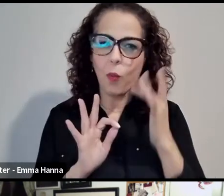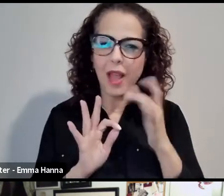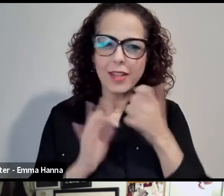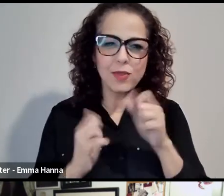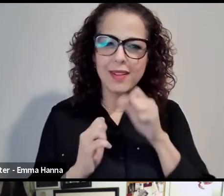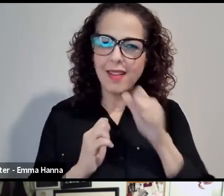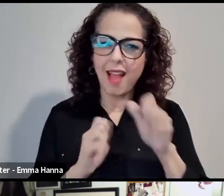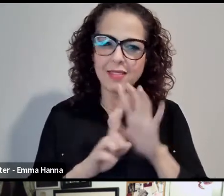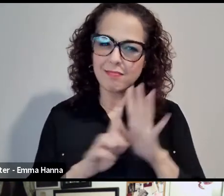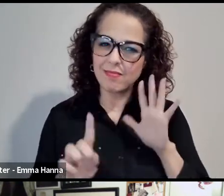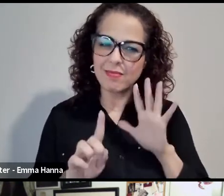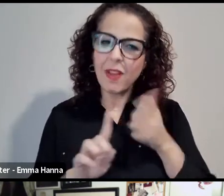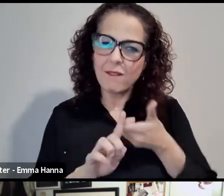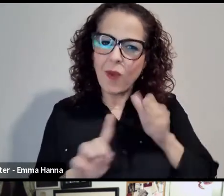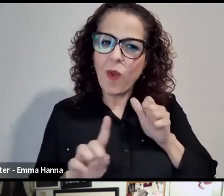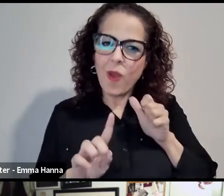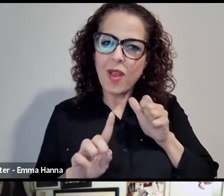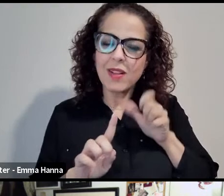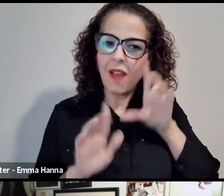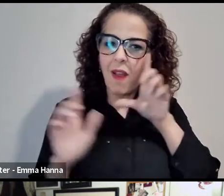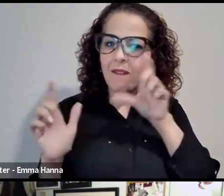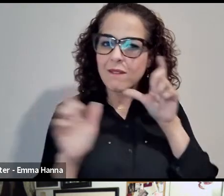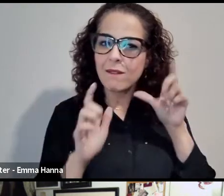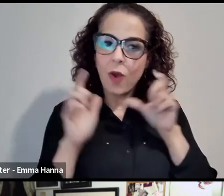that I'm very